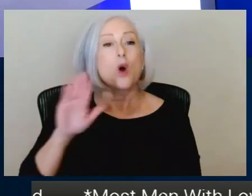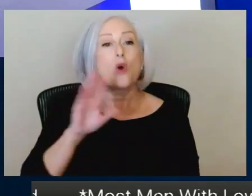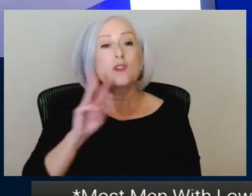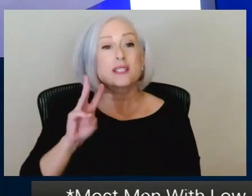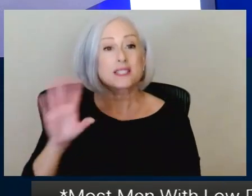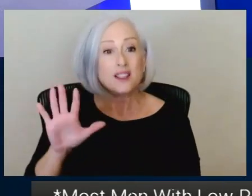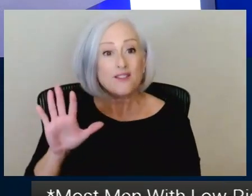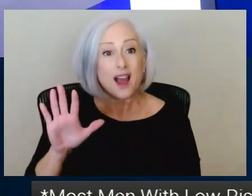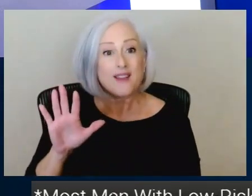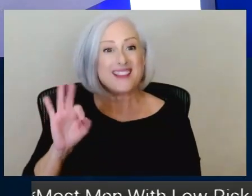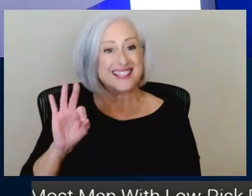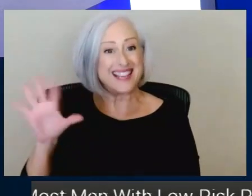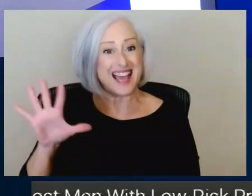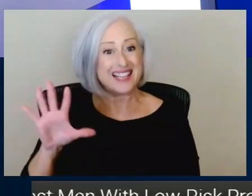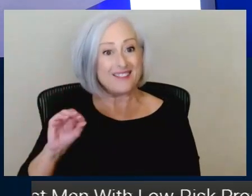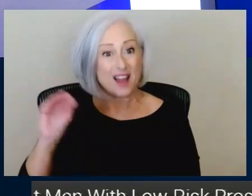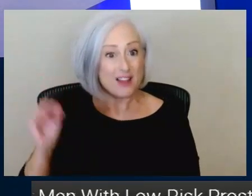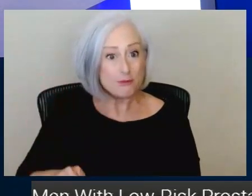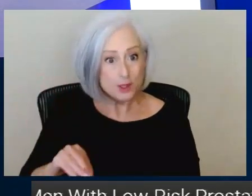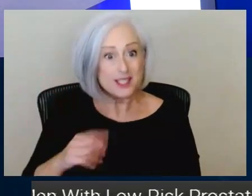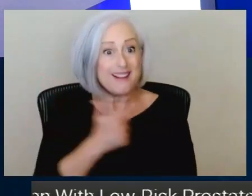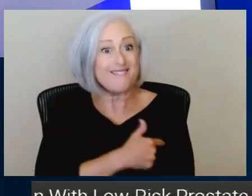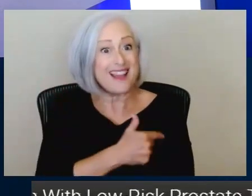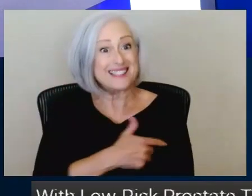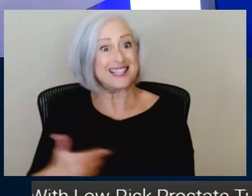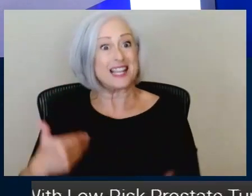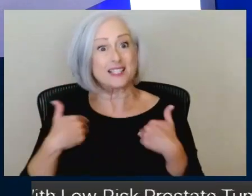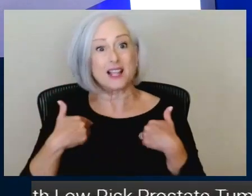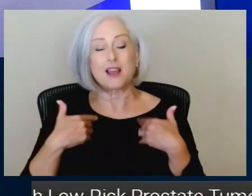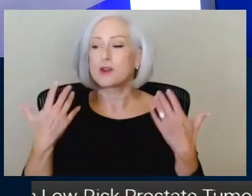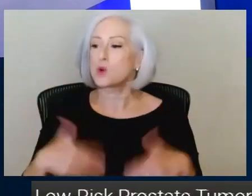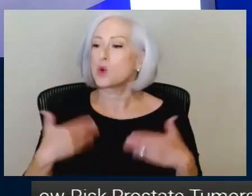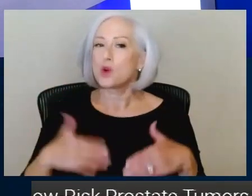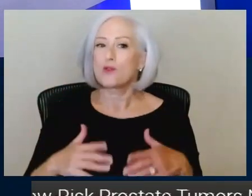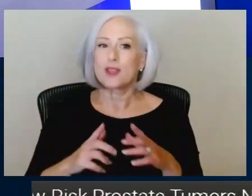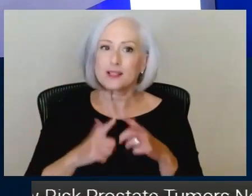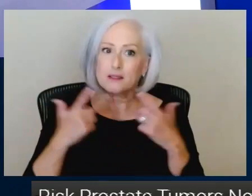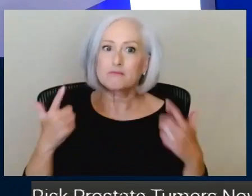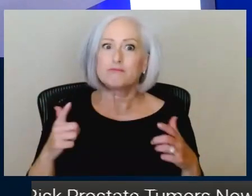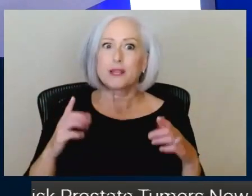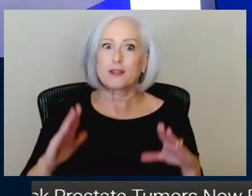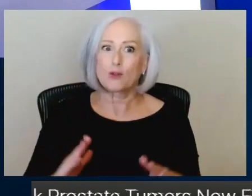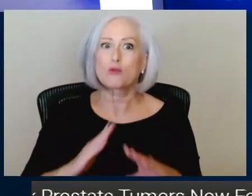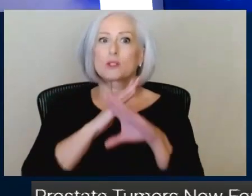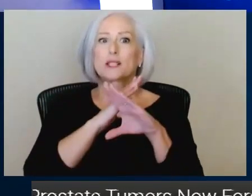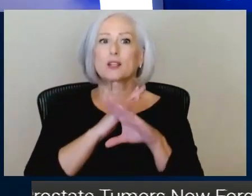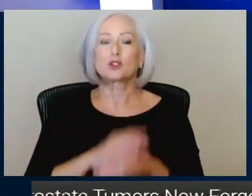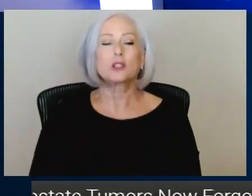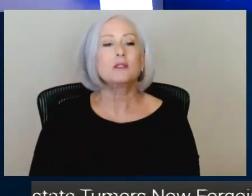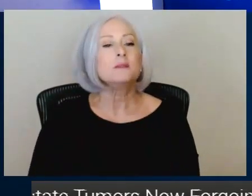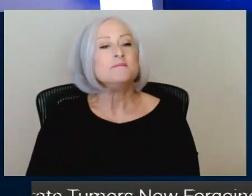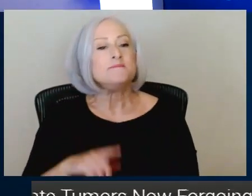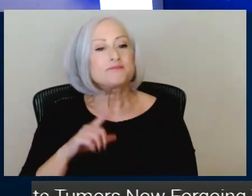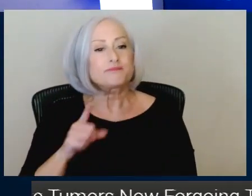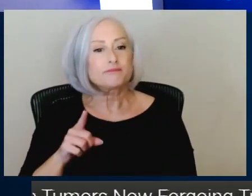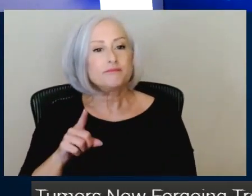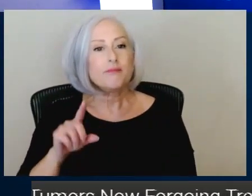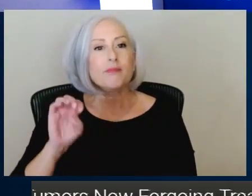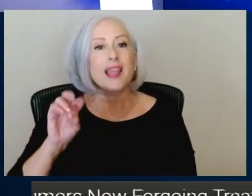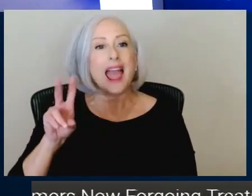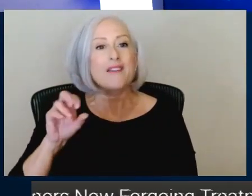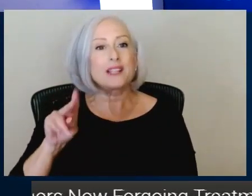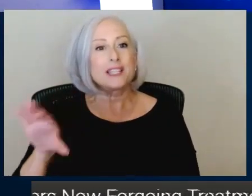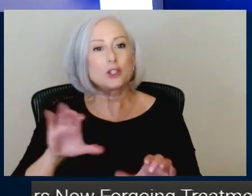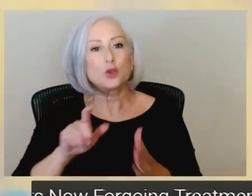vaccinated in the U.S., and that's a really big deal. And I think that's incredibly protective. I just want to check in with Evelyn really quick. She's doing her writing test. She